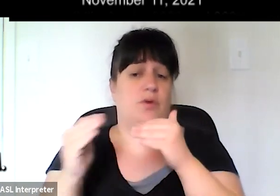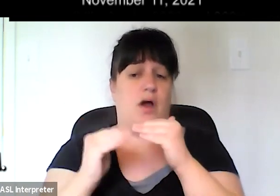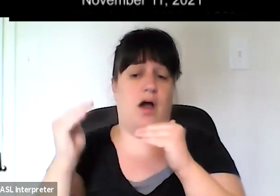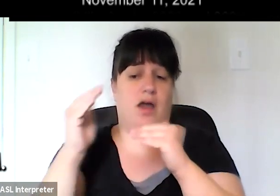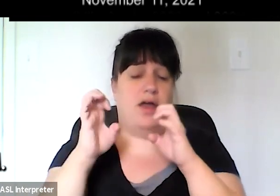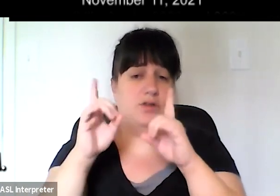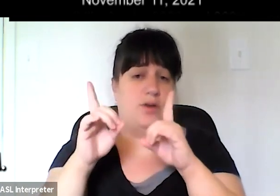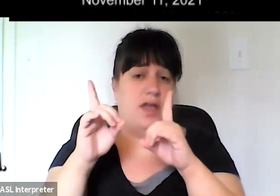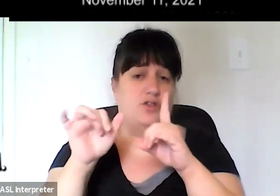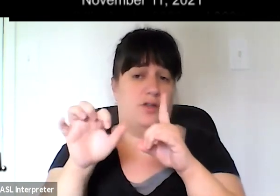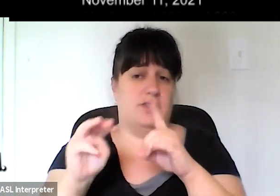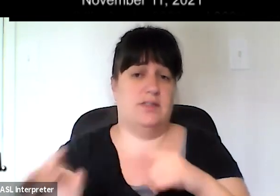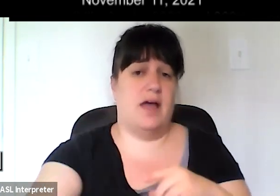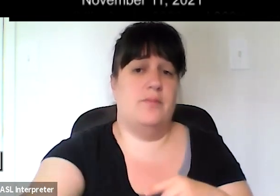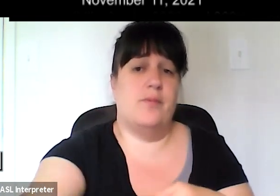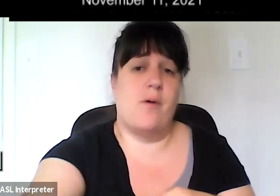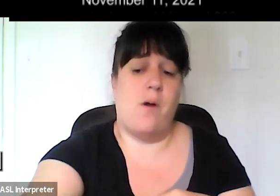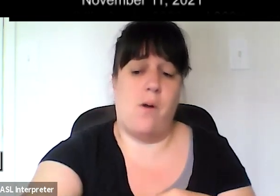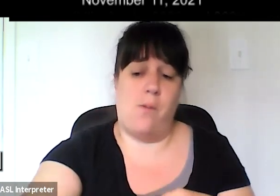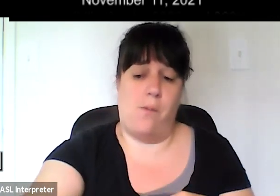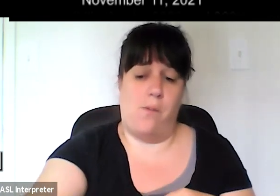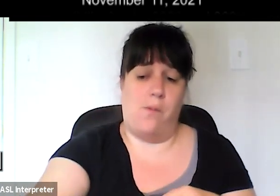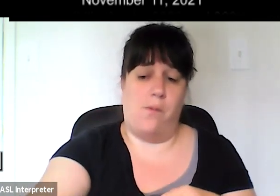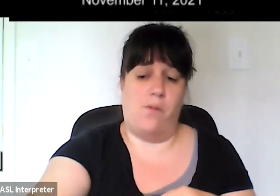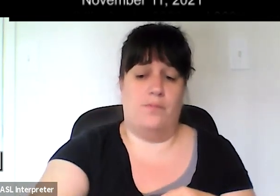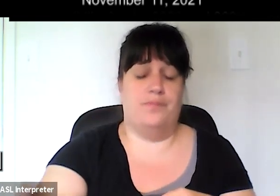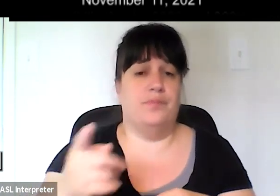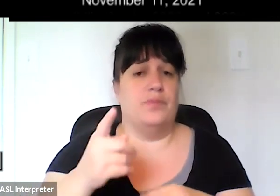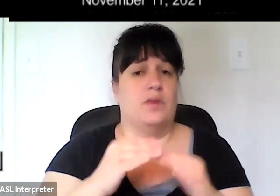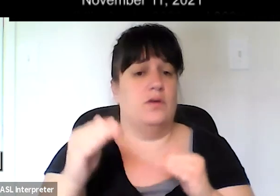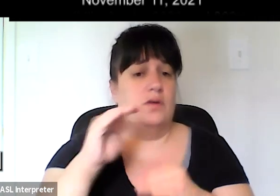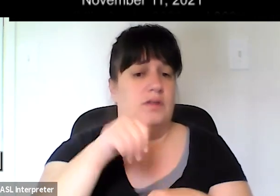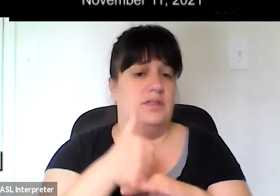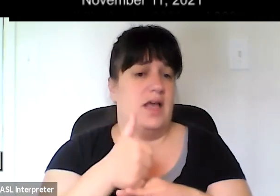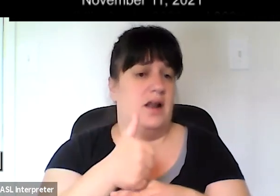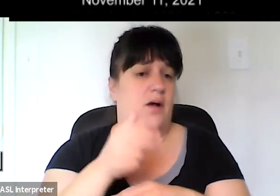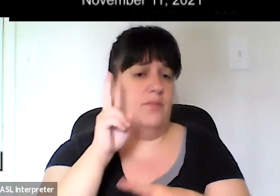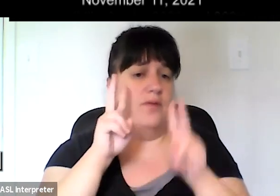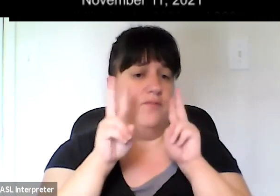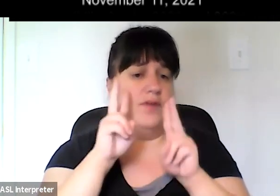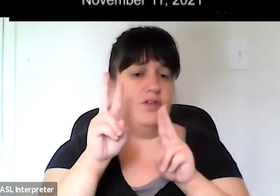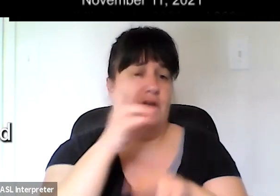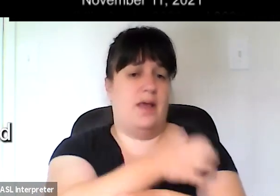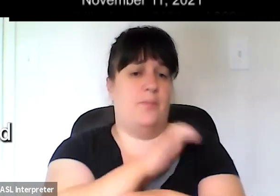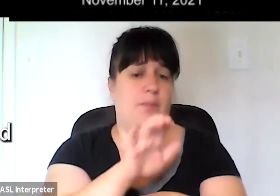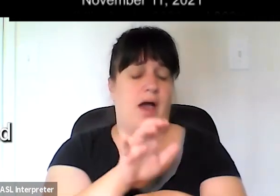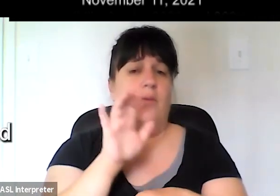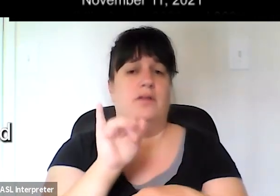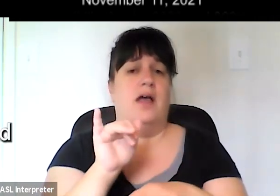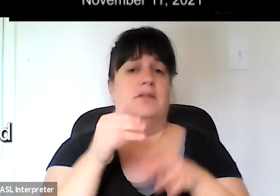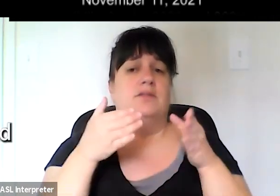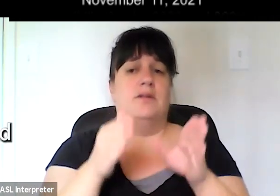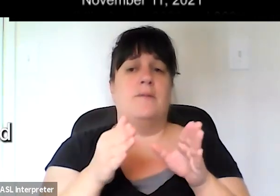education in STEM. She went on to go and set up Vision Empower, which is which is